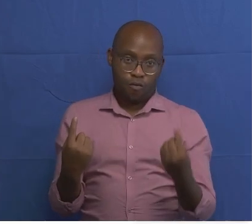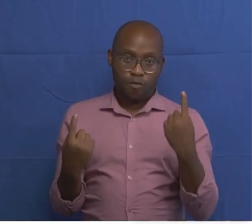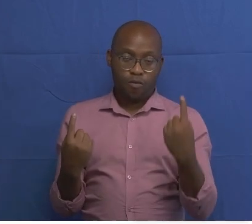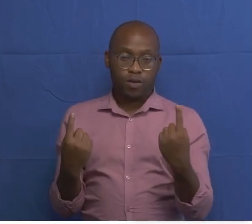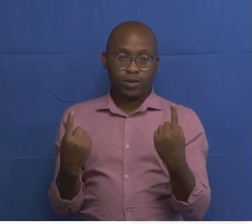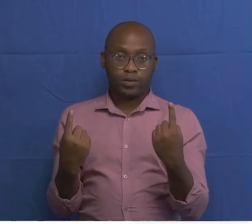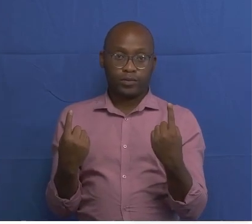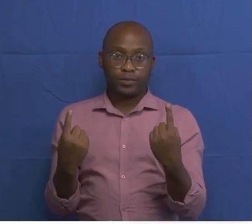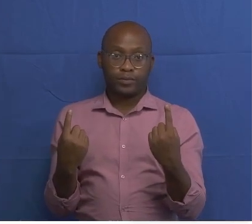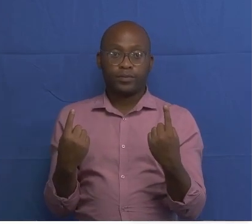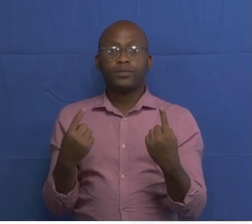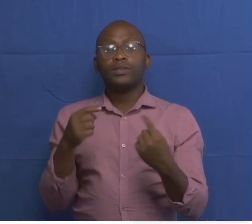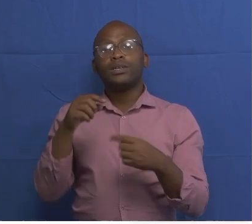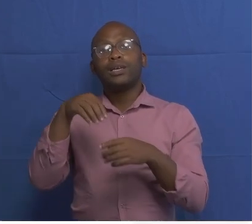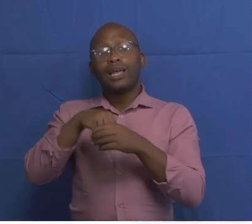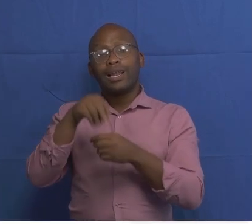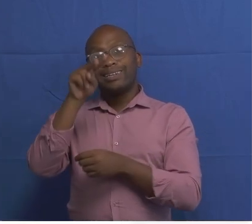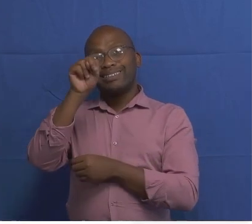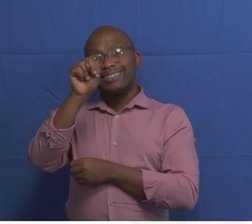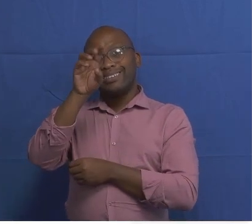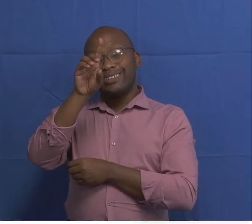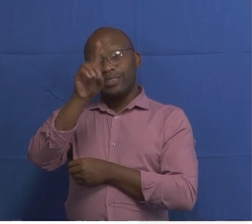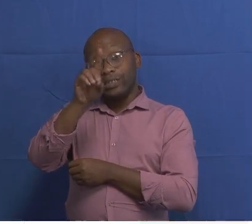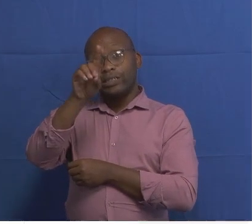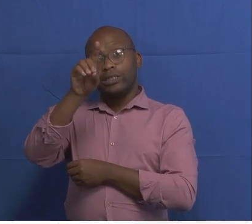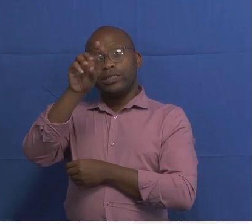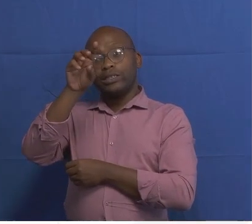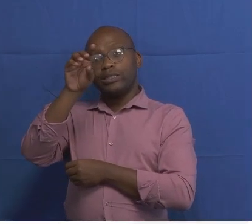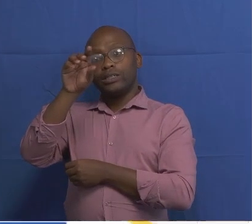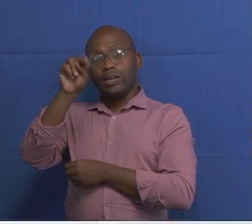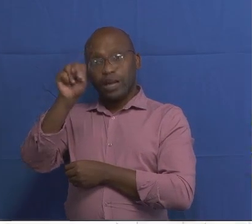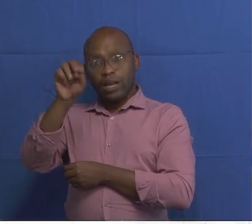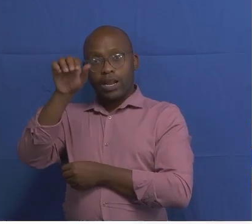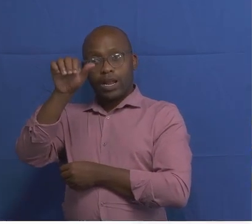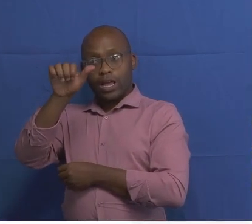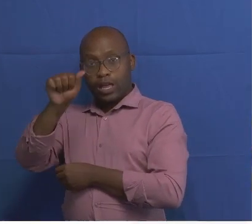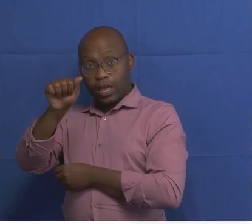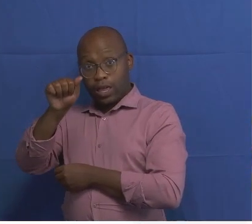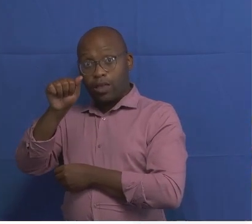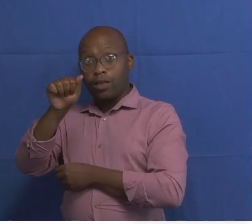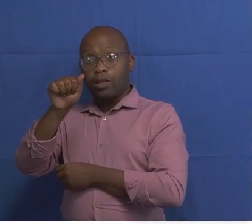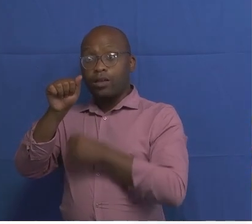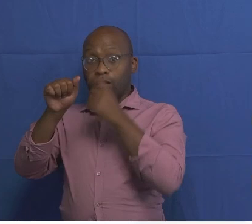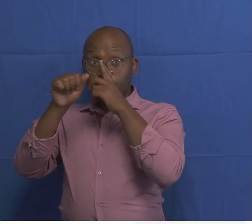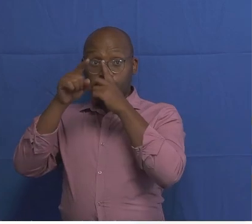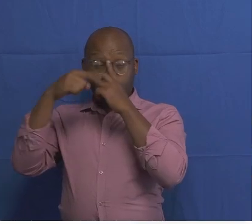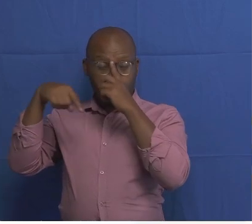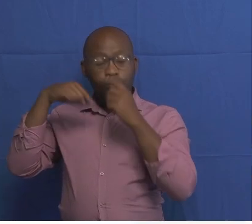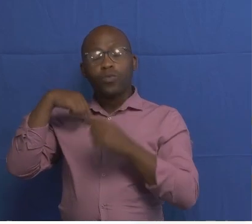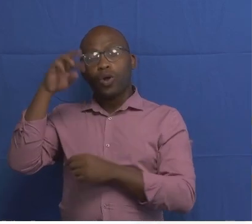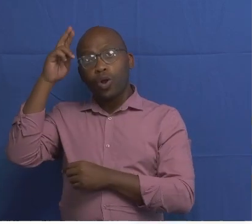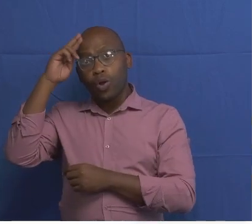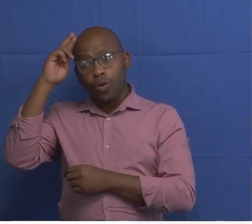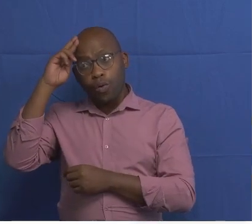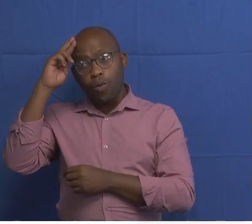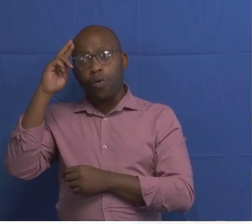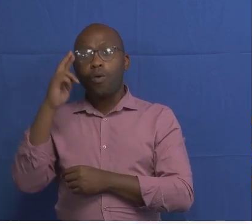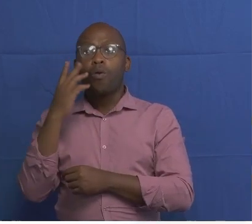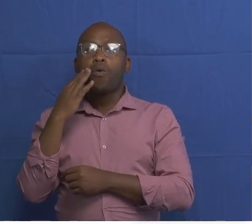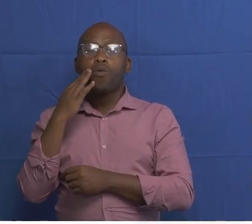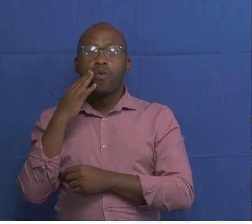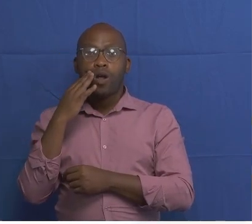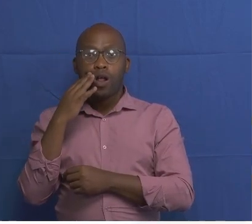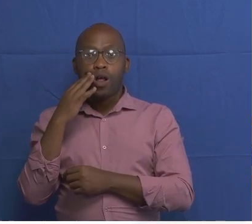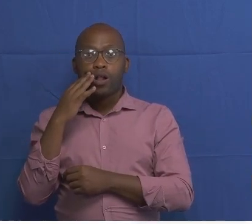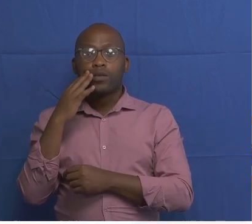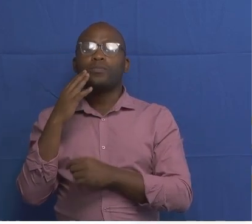and in meiosis, we have learned that during gamete formation, now a gamete, or rather a